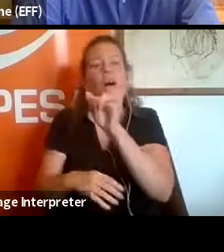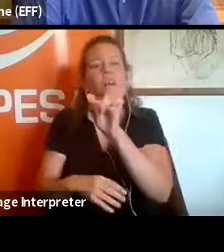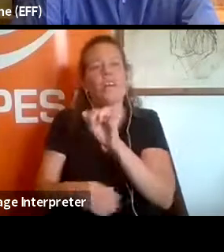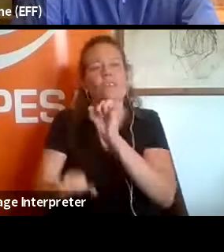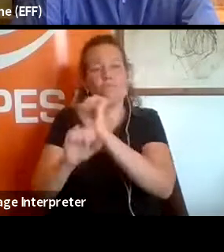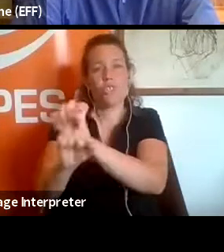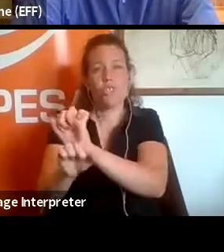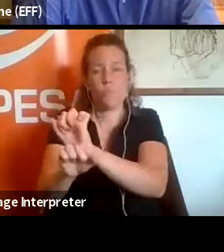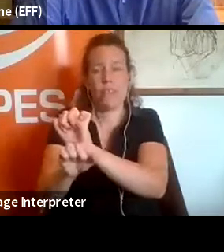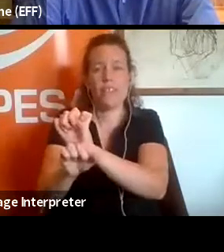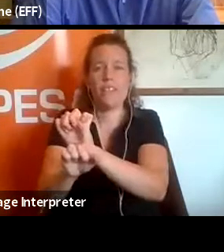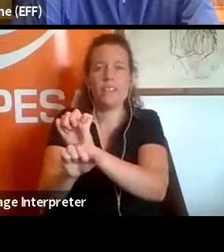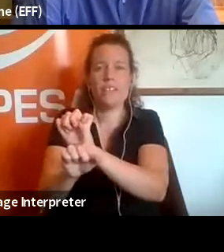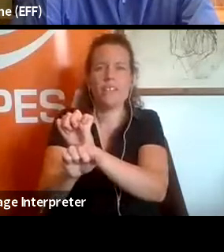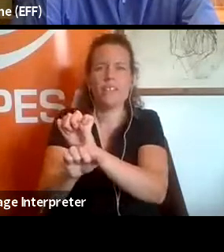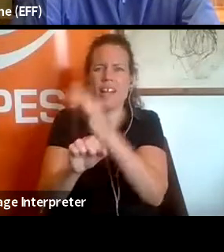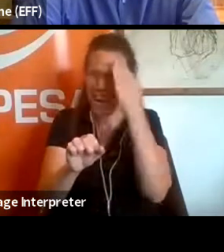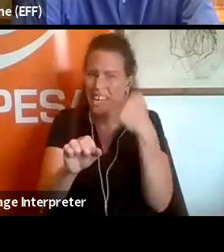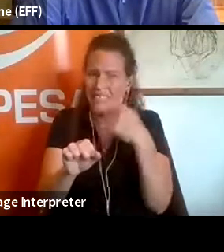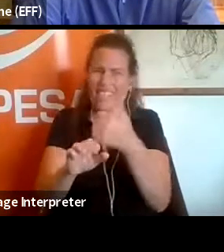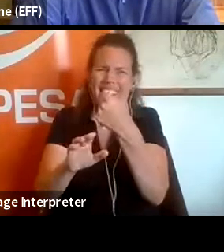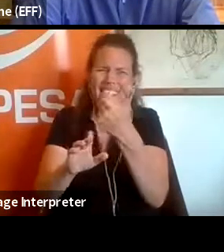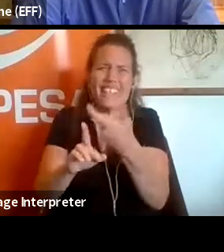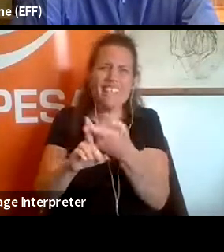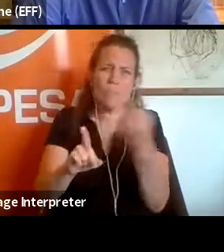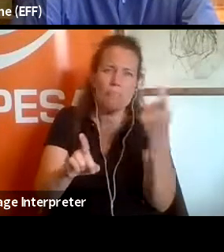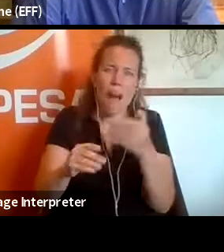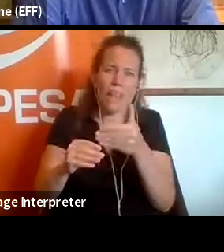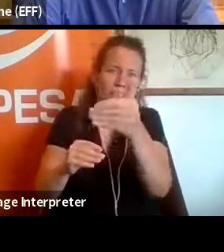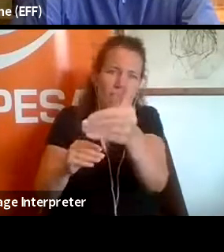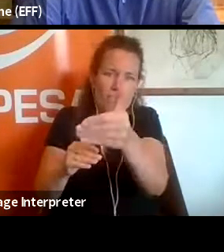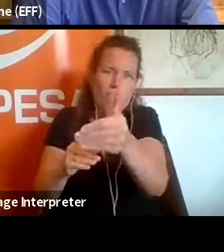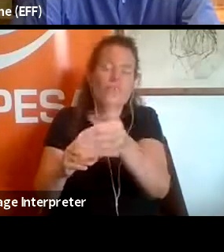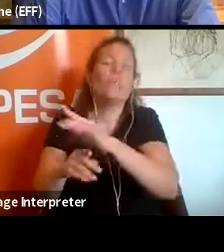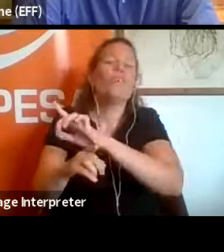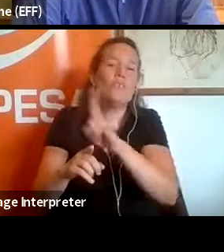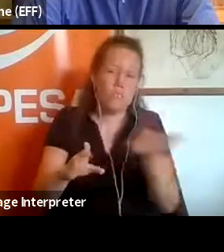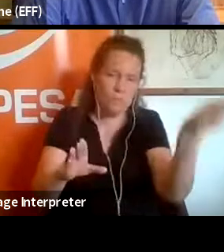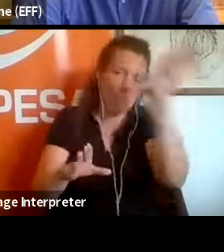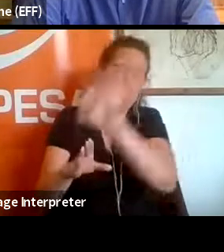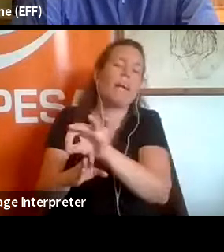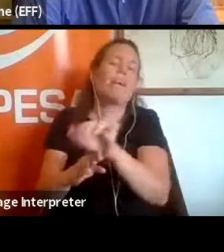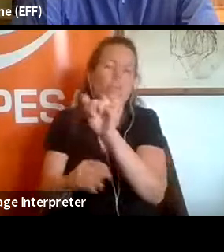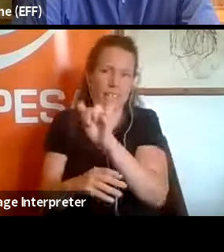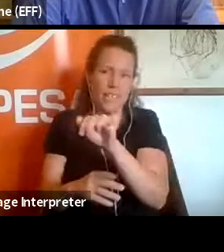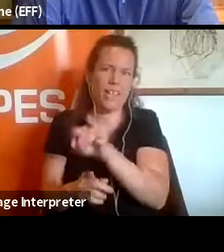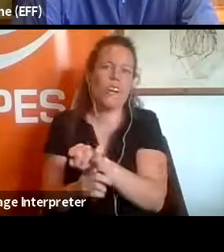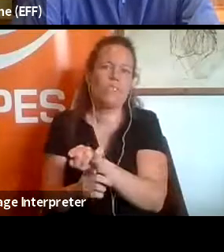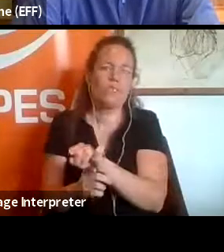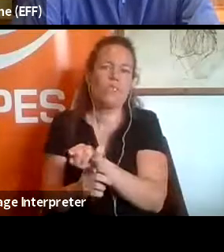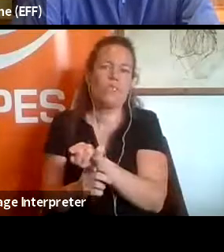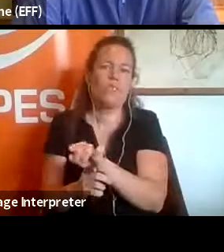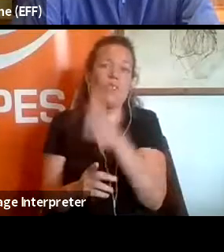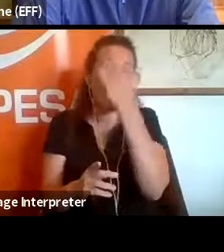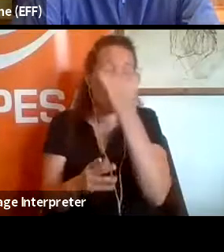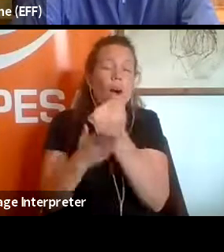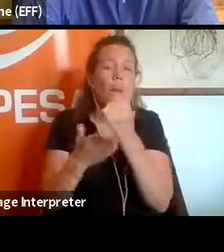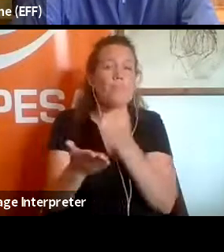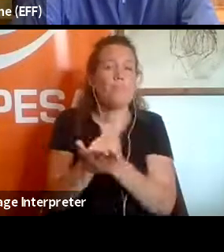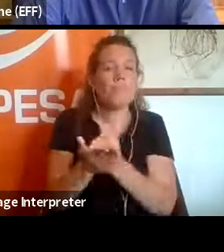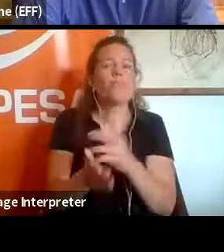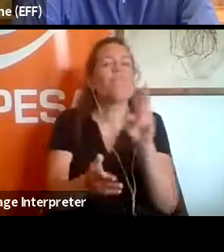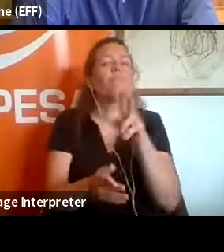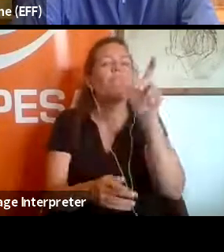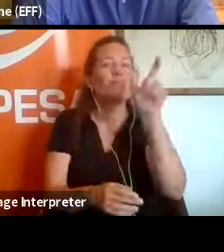took, I think, about 6 months for them to access their account, just because the representative of that company came